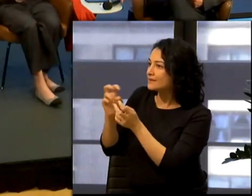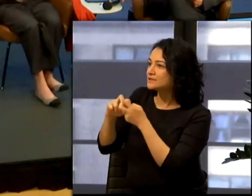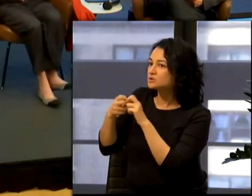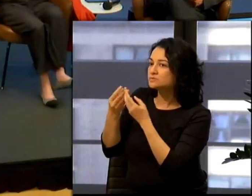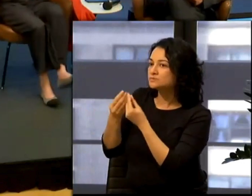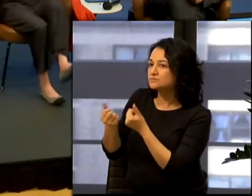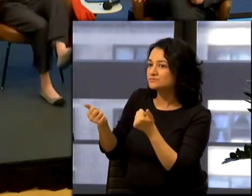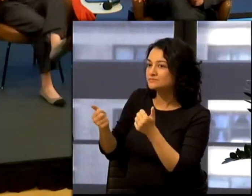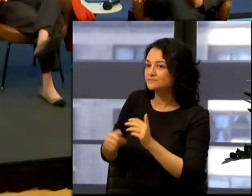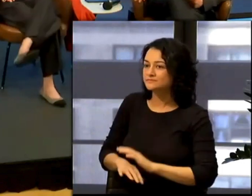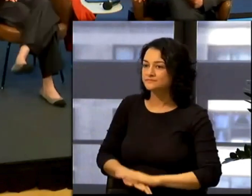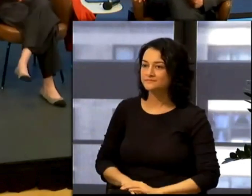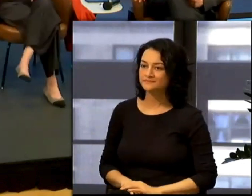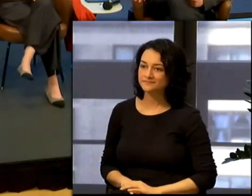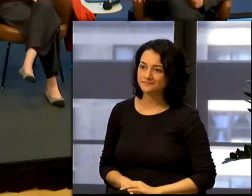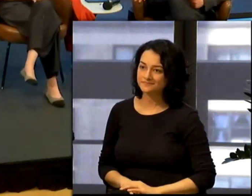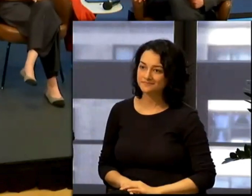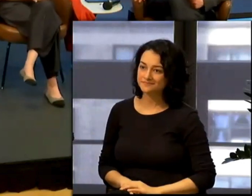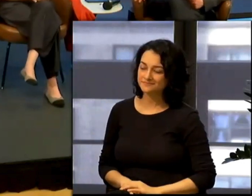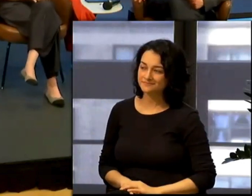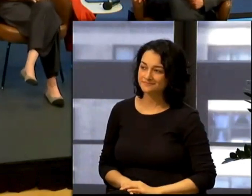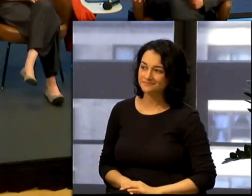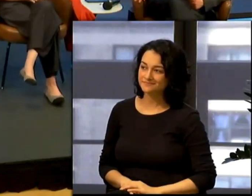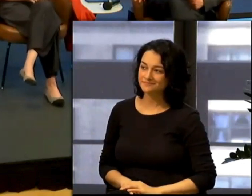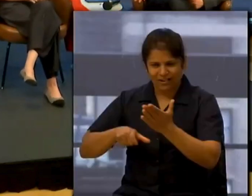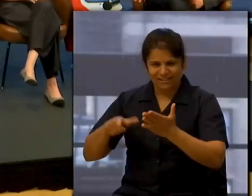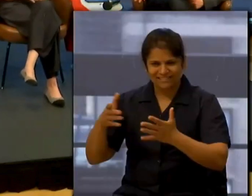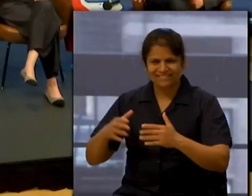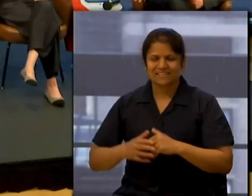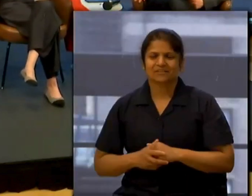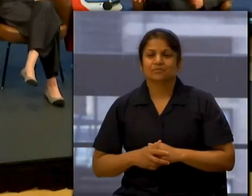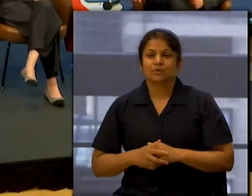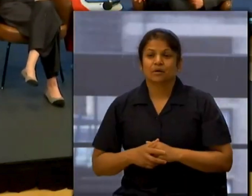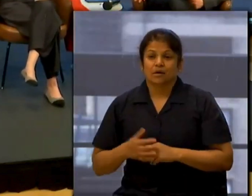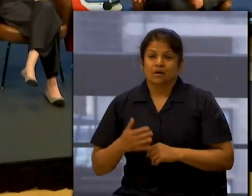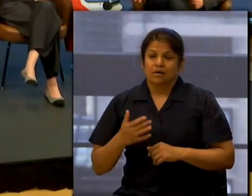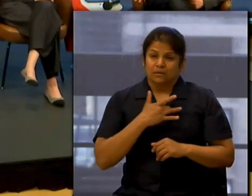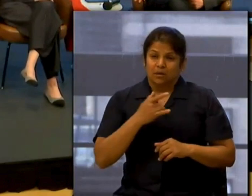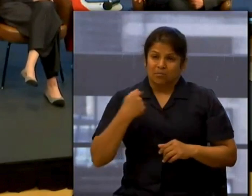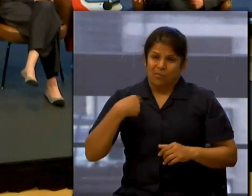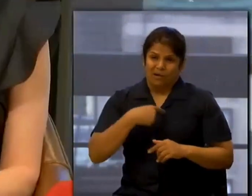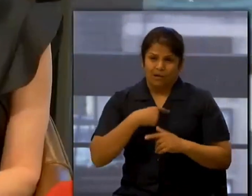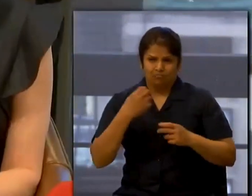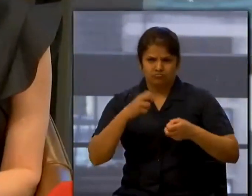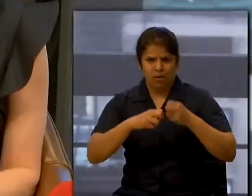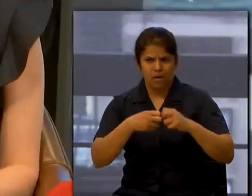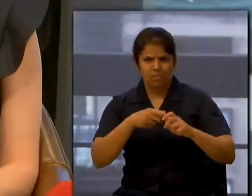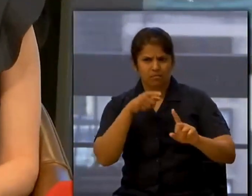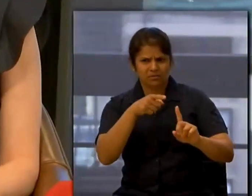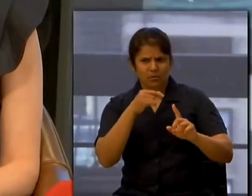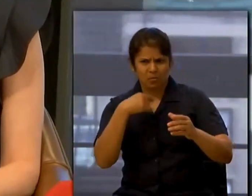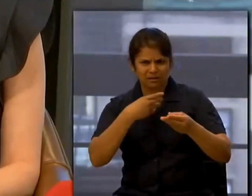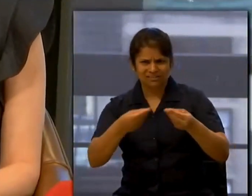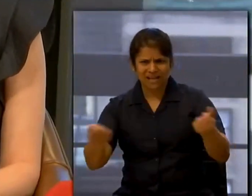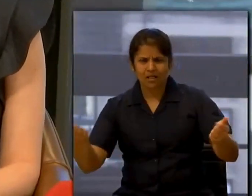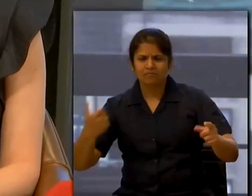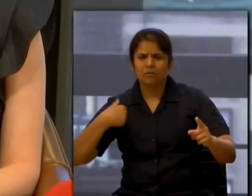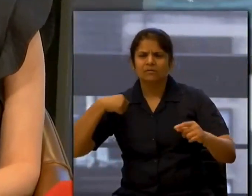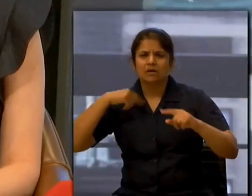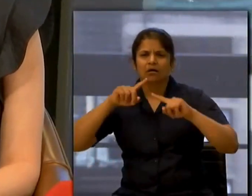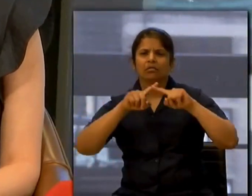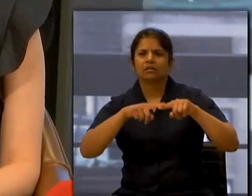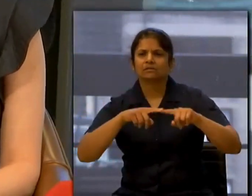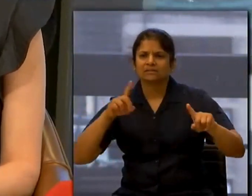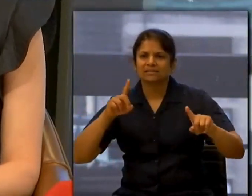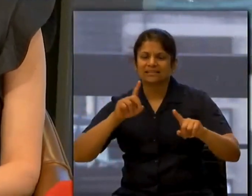So often when we start out with a problem to solve, we've got data. And we've heard some data just now